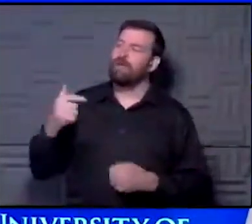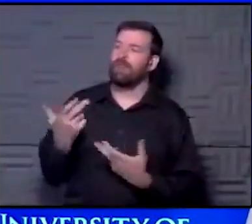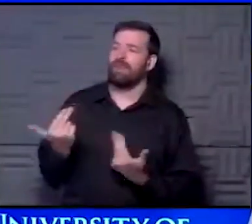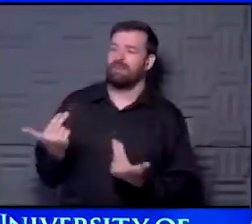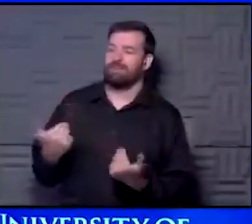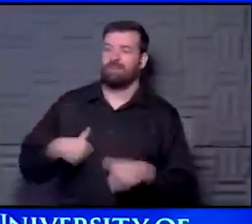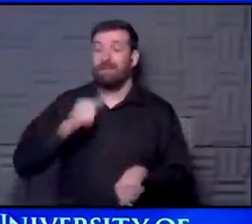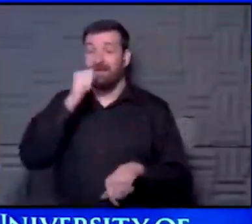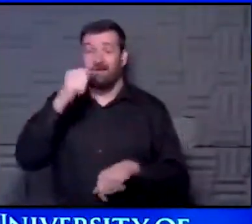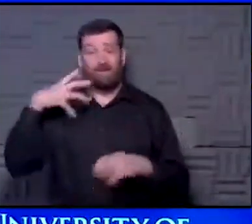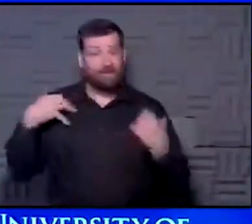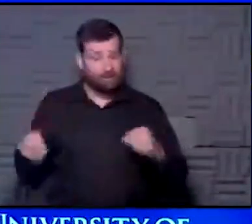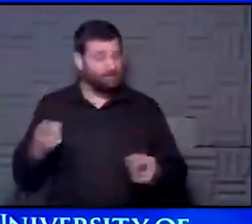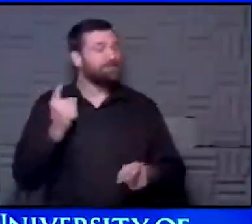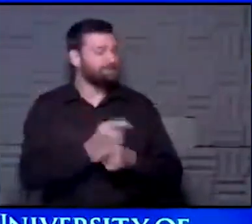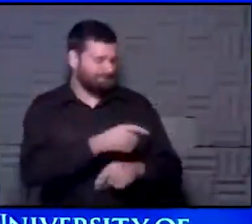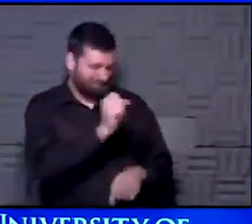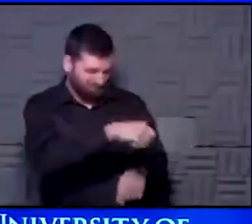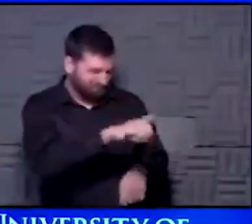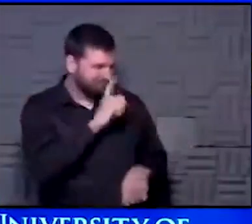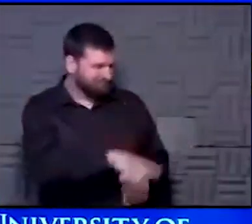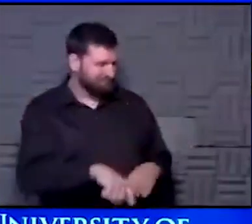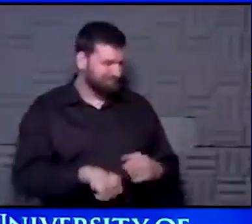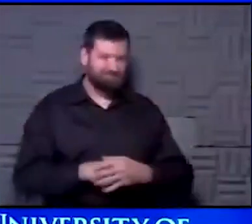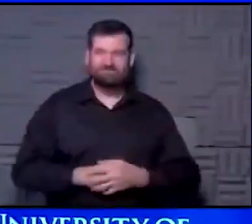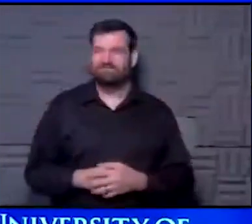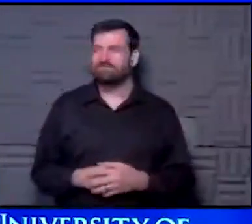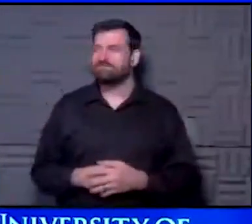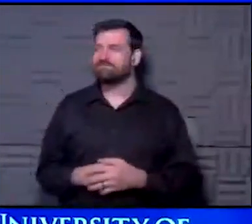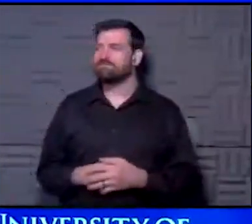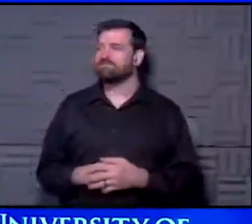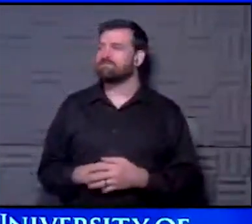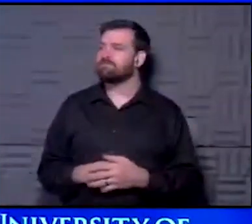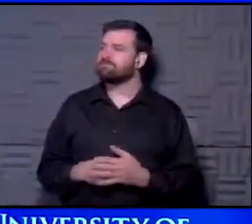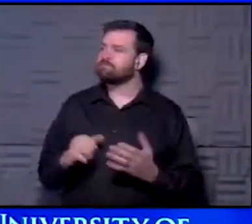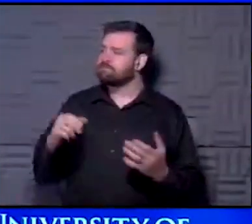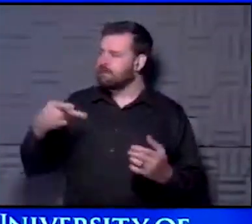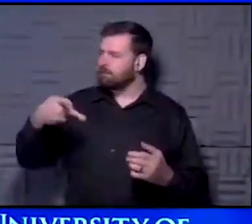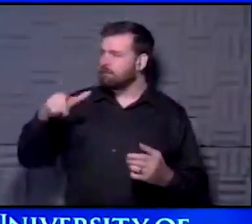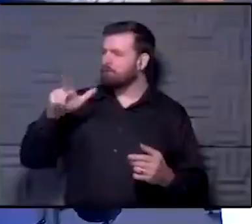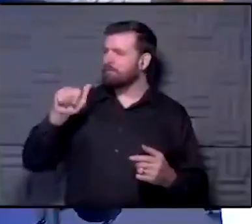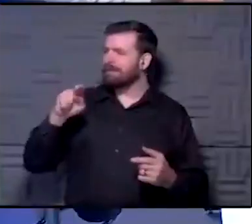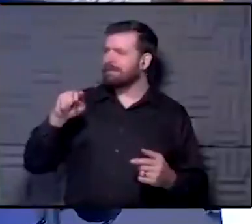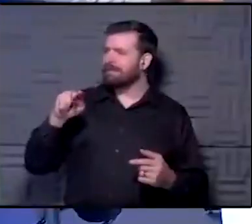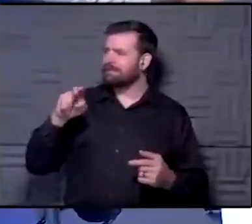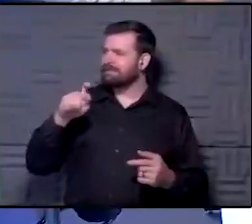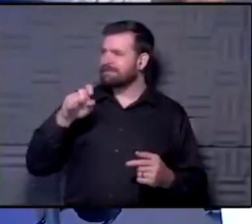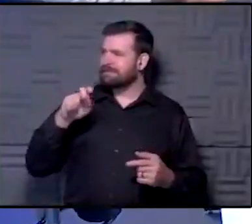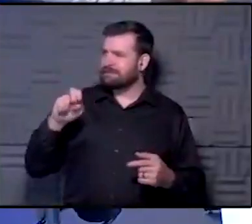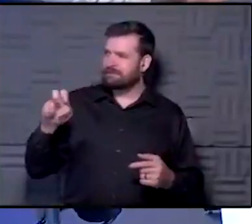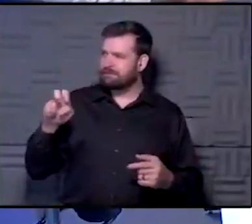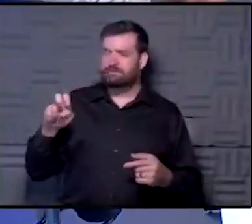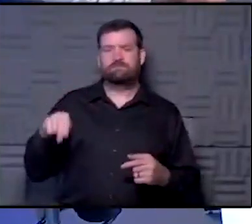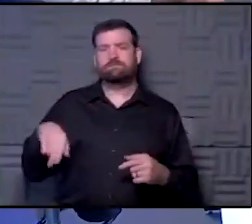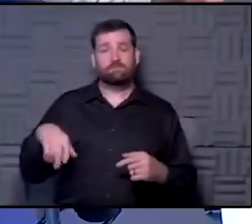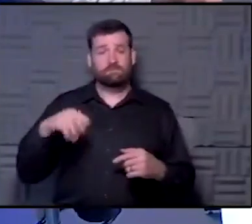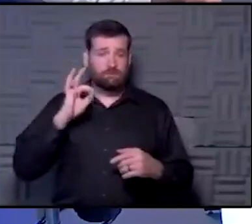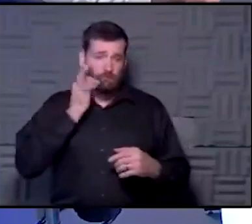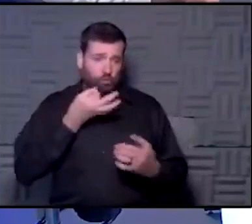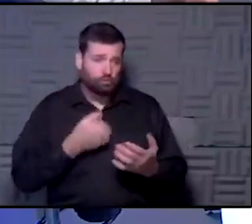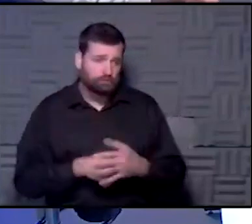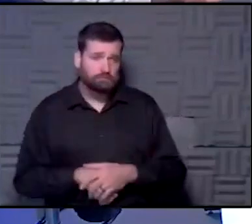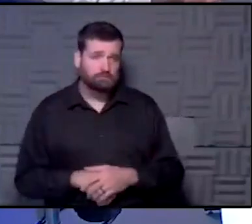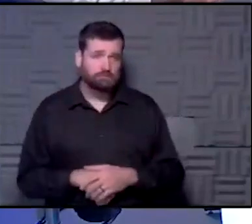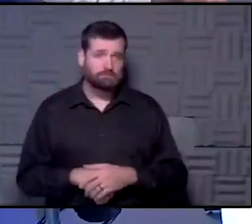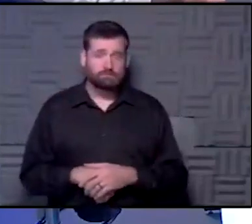nuts are good for you, right? They Isn't are, that the they deal? are. Almonds are supposed to be good for you. Where do plantains fall on that list? They're a fruit. Well, they're fruit, yeah.